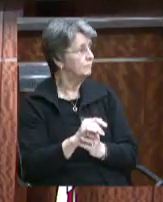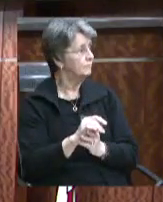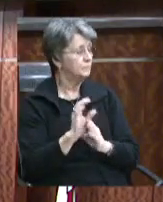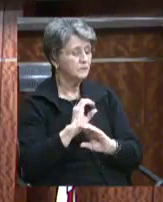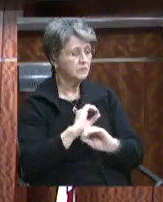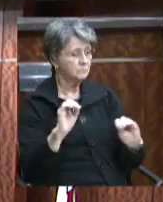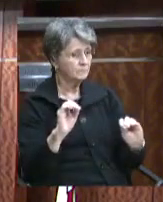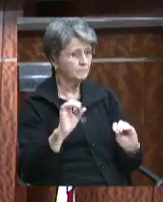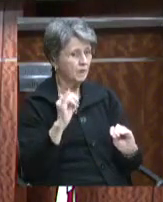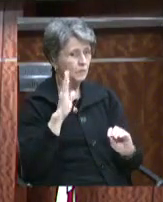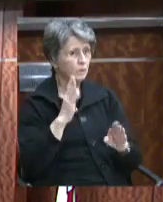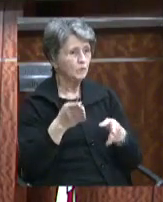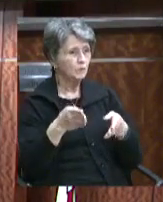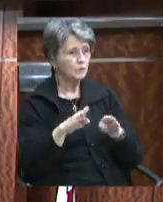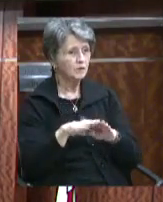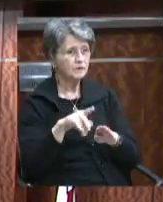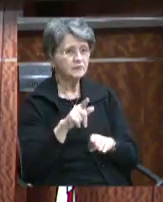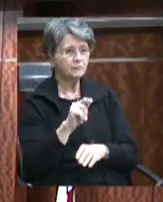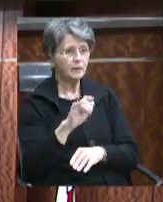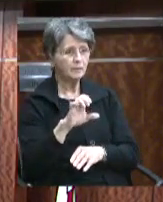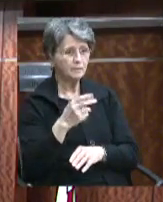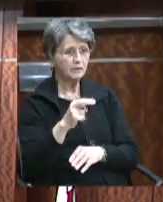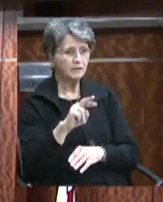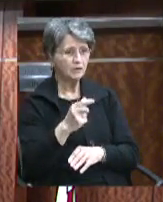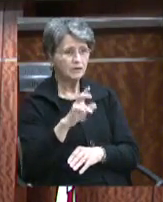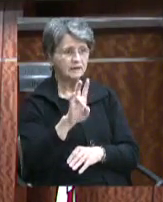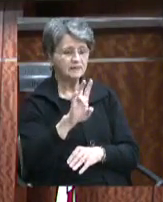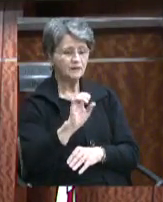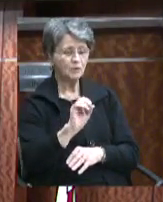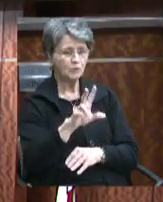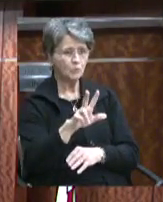Seeing no one, I will close the public hearing at 7:03.